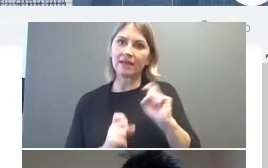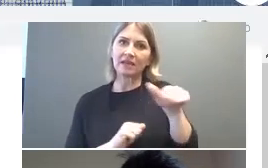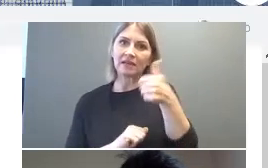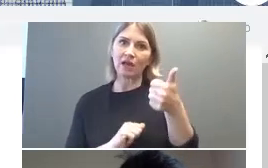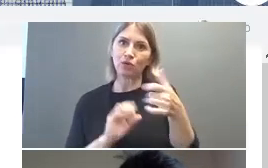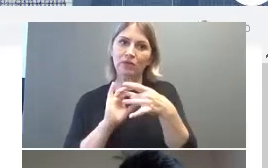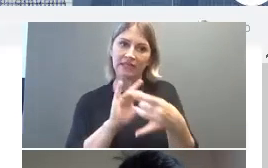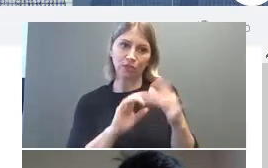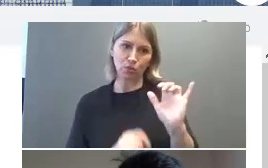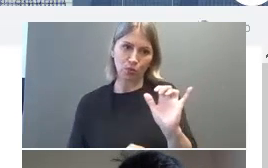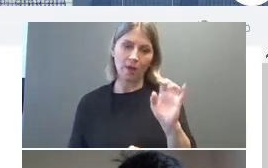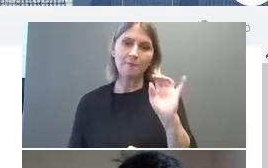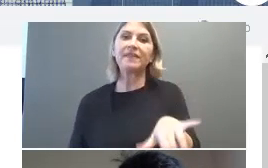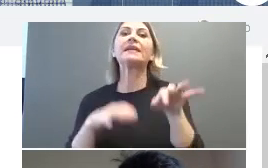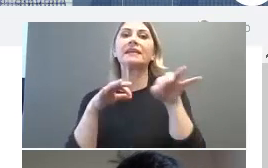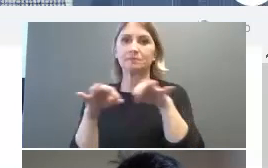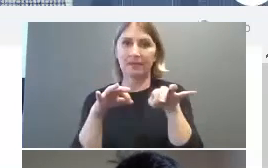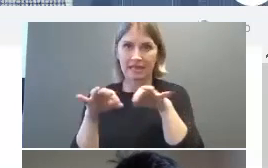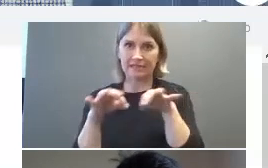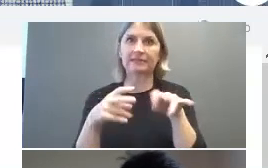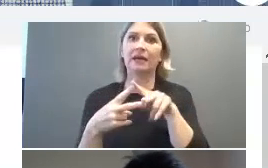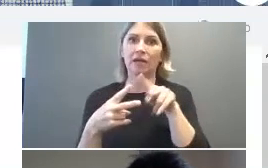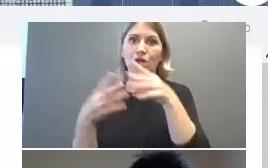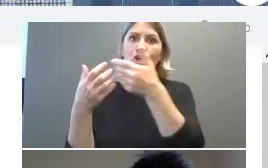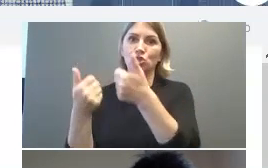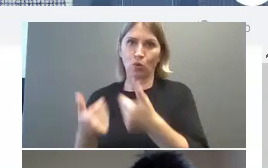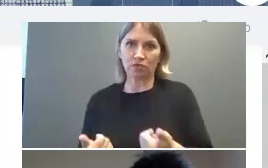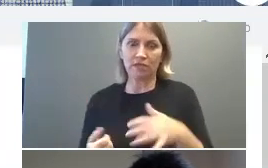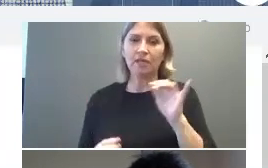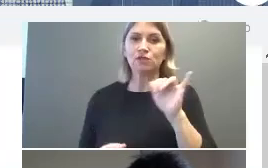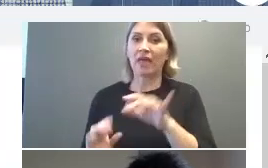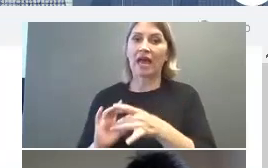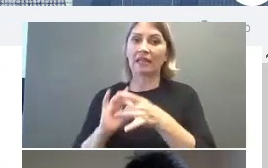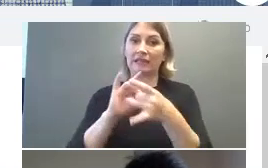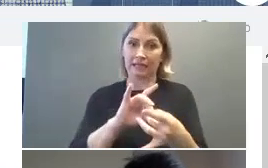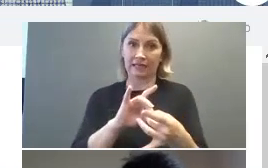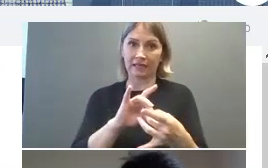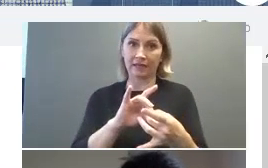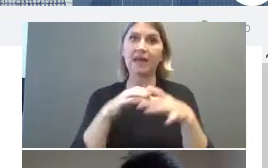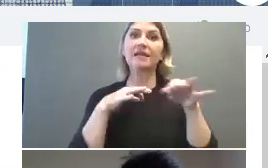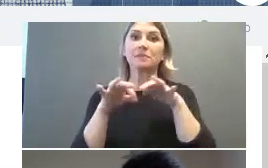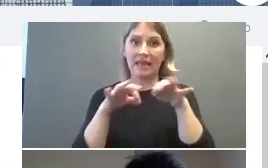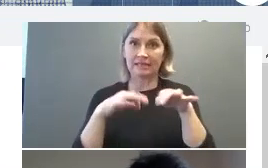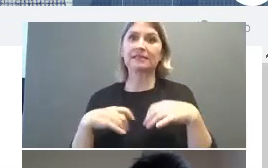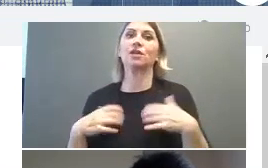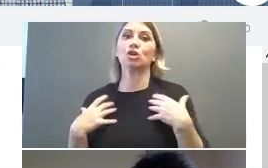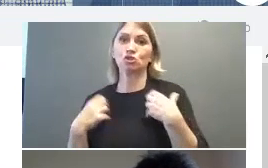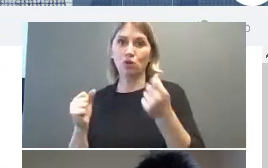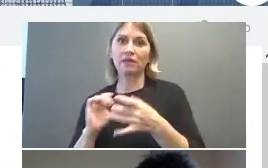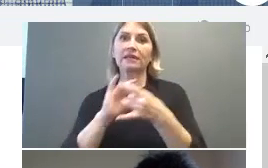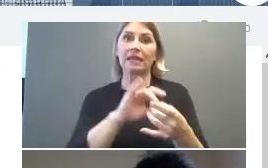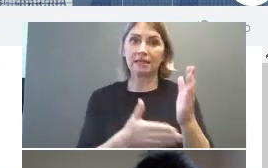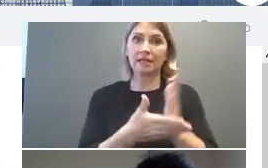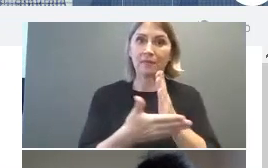yes, that explains topological sorts. So the Stack Overflow link explains strongly connected components, and this YouTube